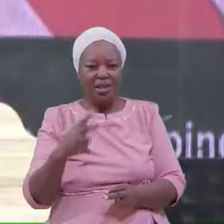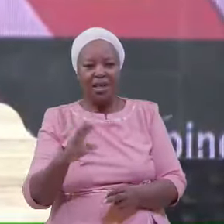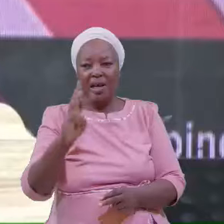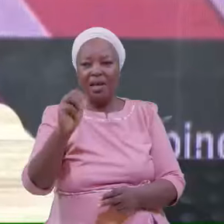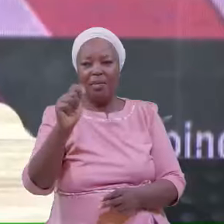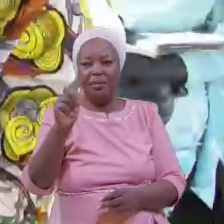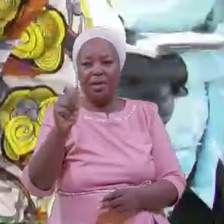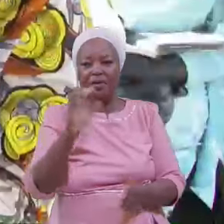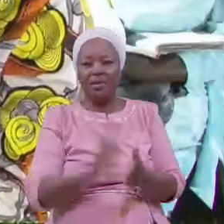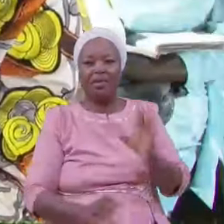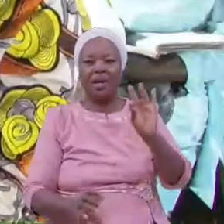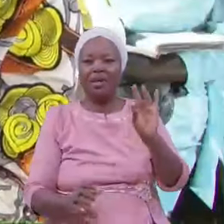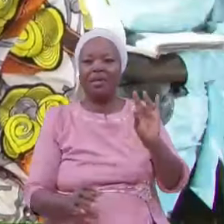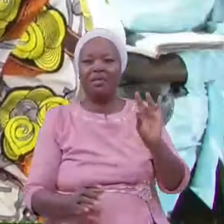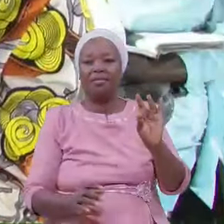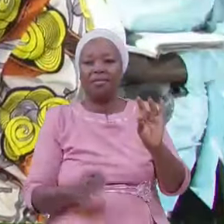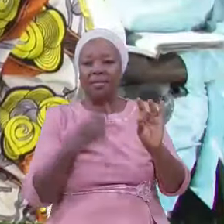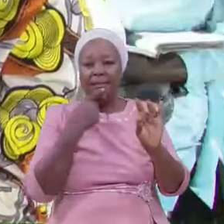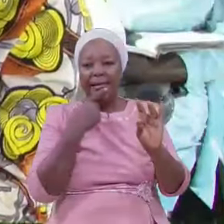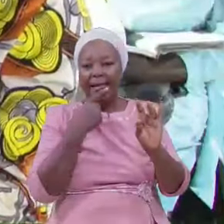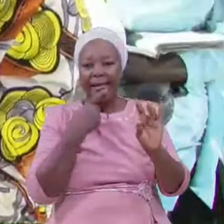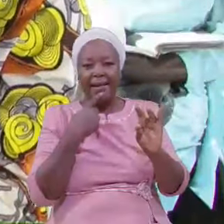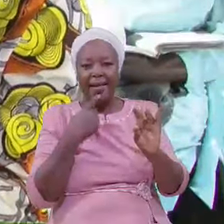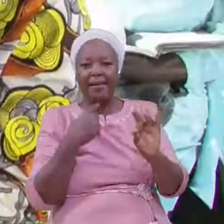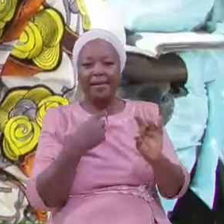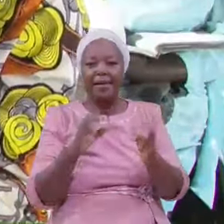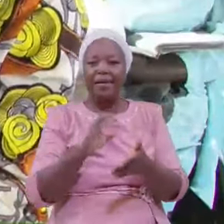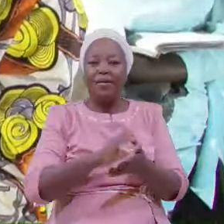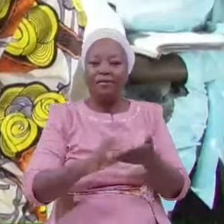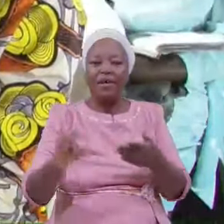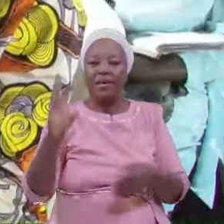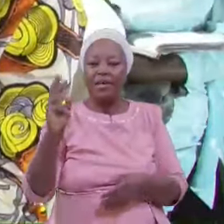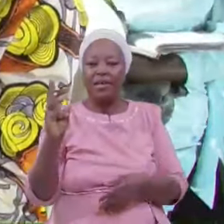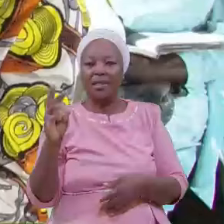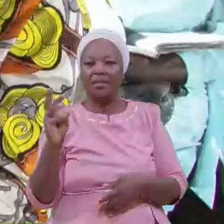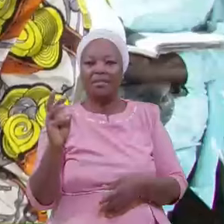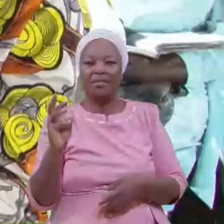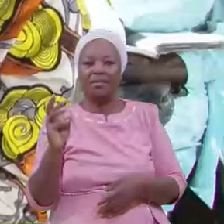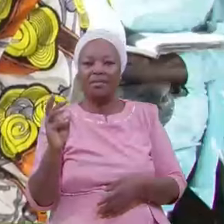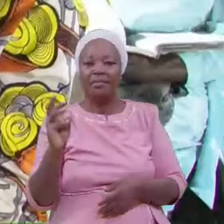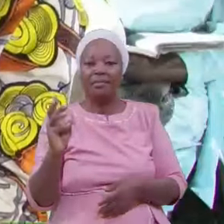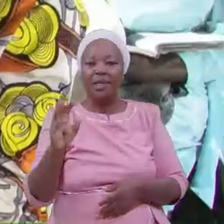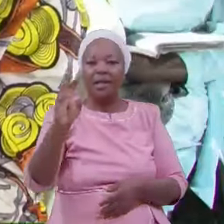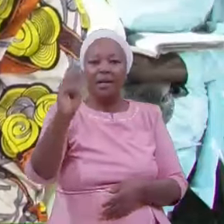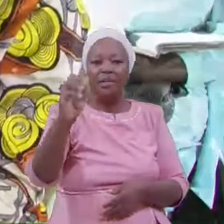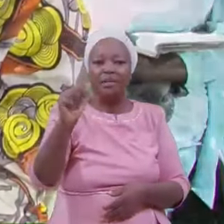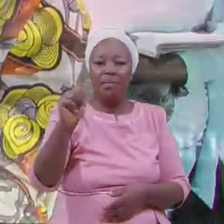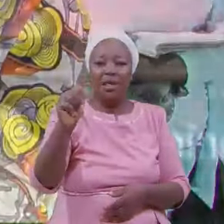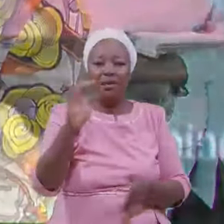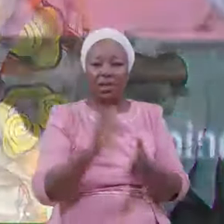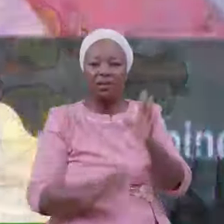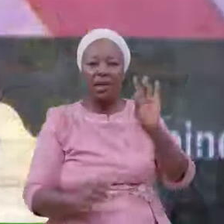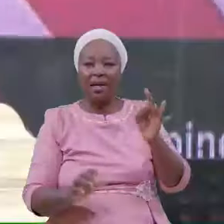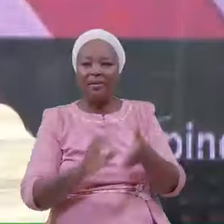Tignan natin ang Mateo, kabanatang 16. 16 hanggang 17. Matthew chapter 8, verse